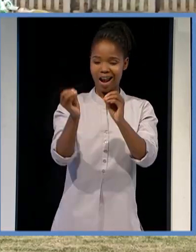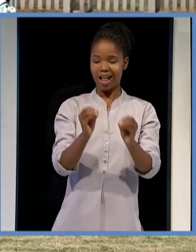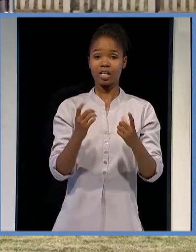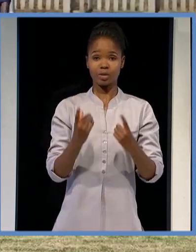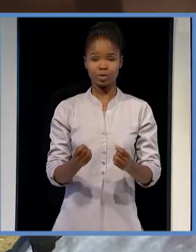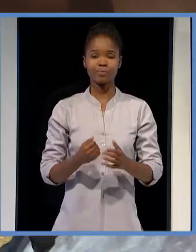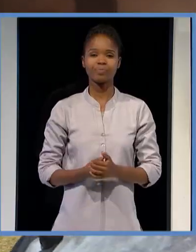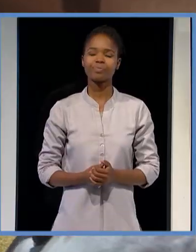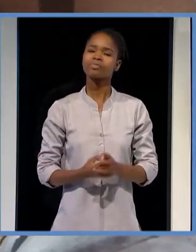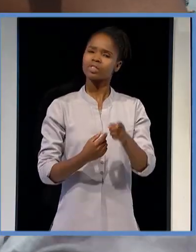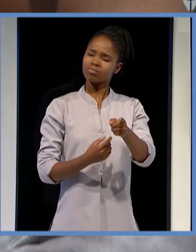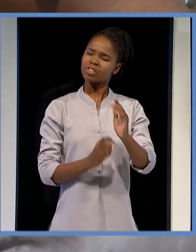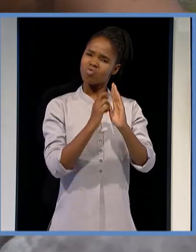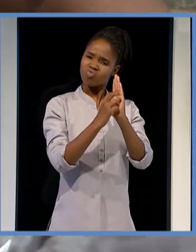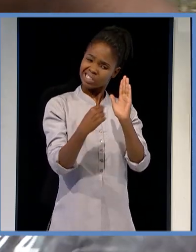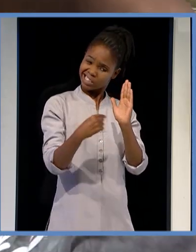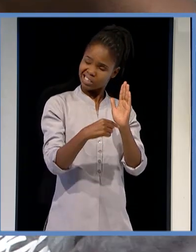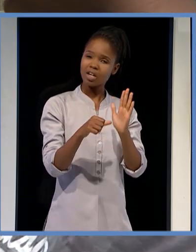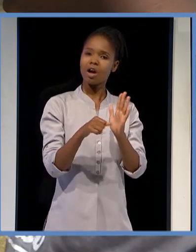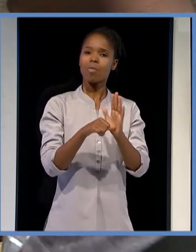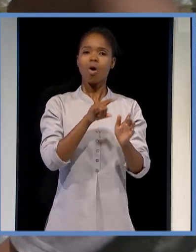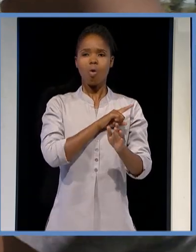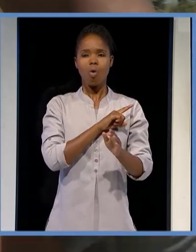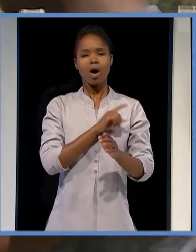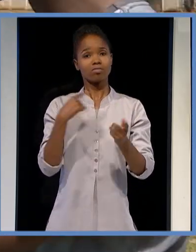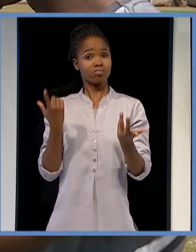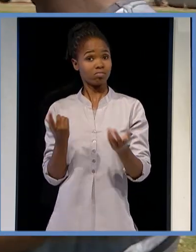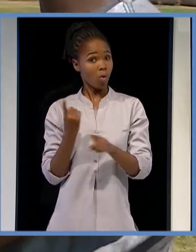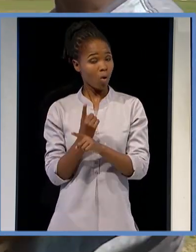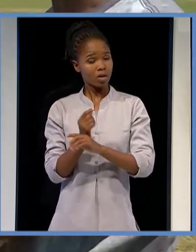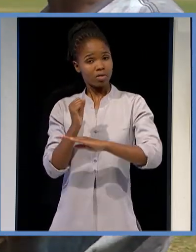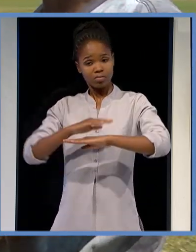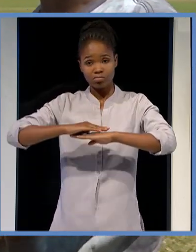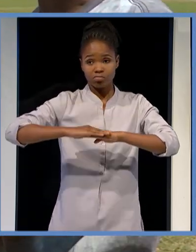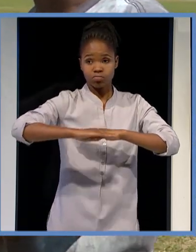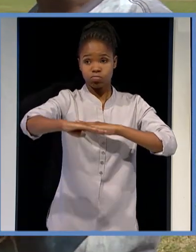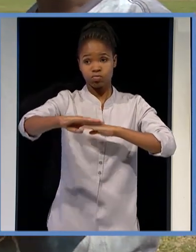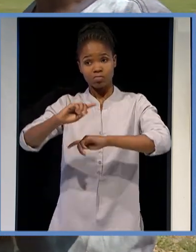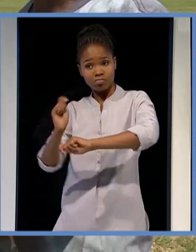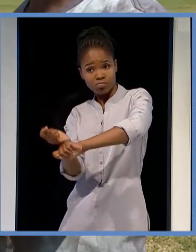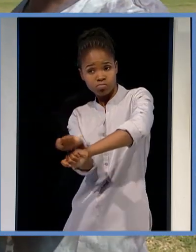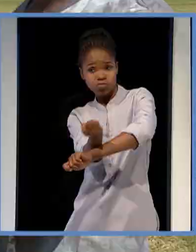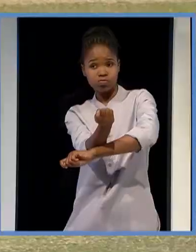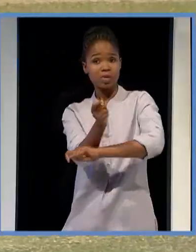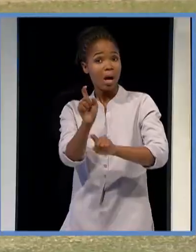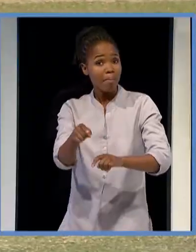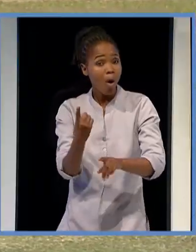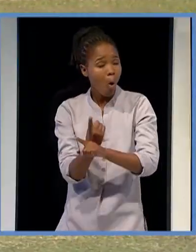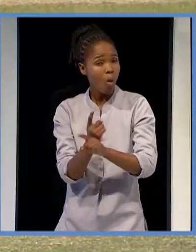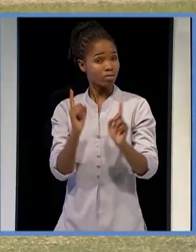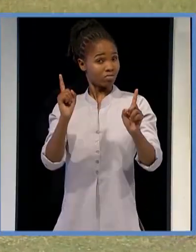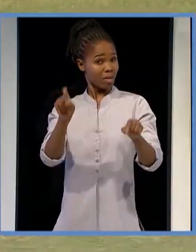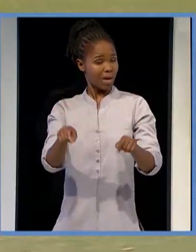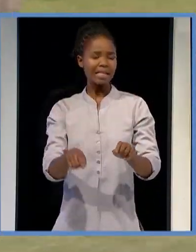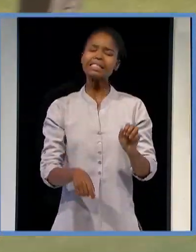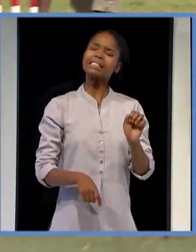is it always a rule that when you bat, it has to be flat on the ground? Yeah, I would say that